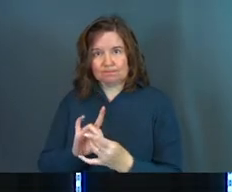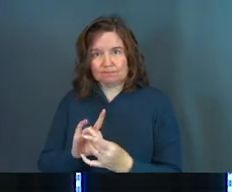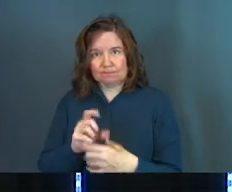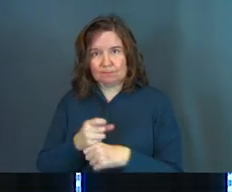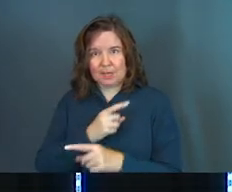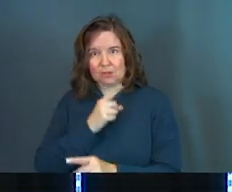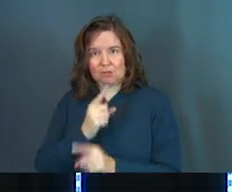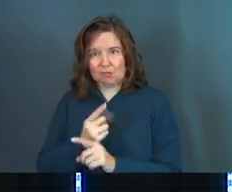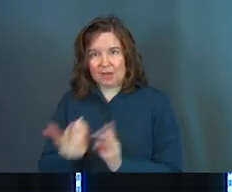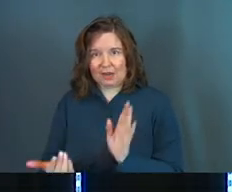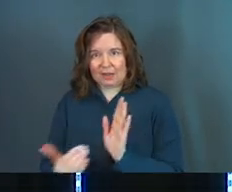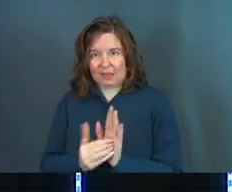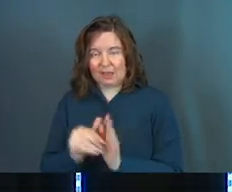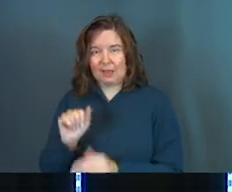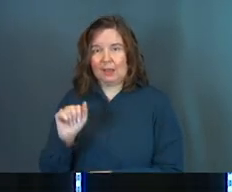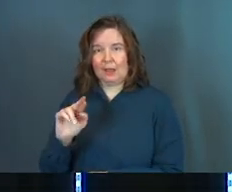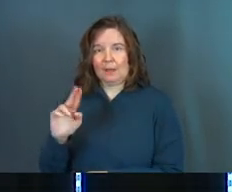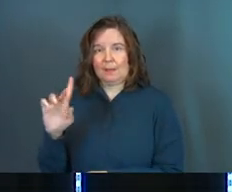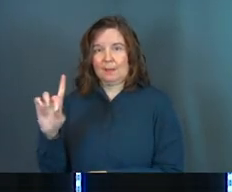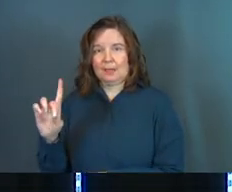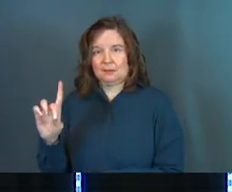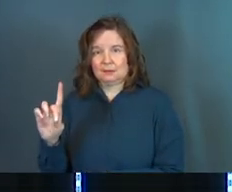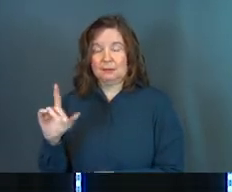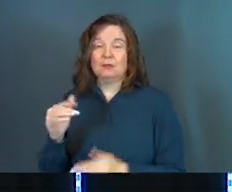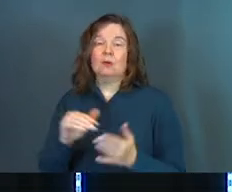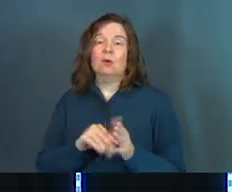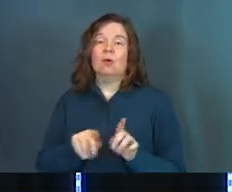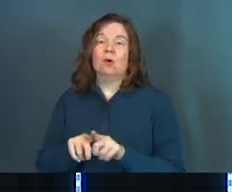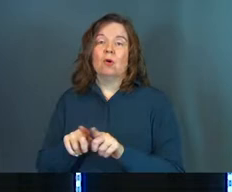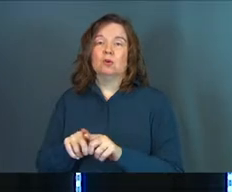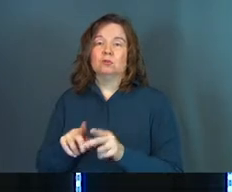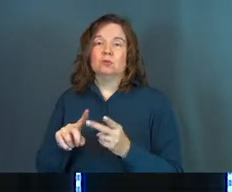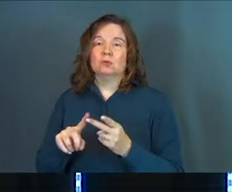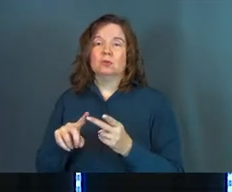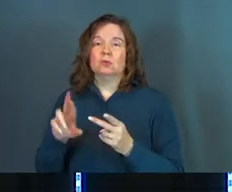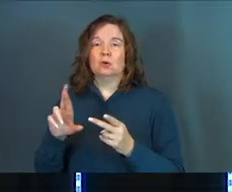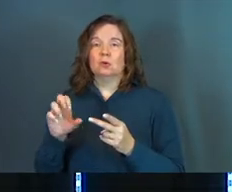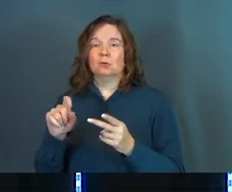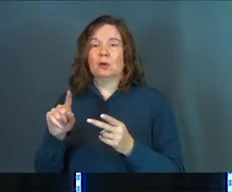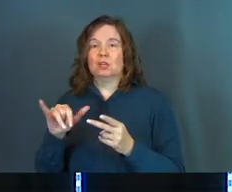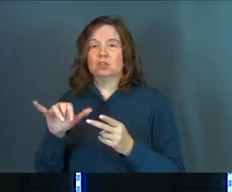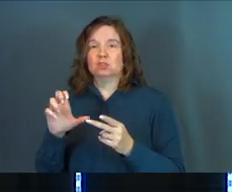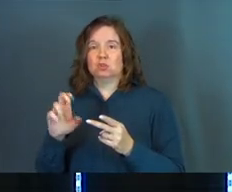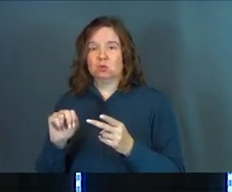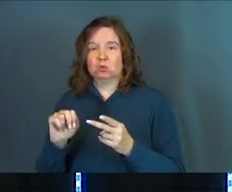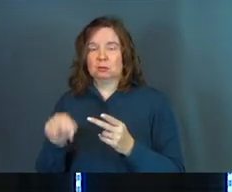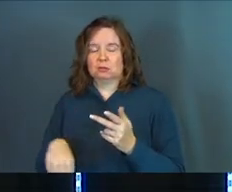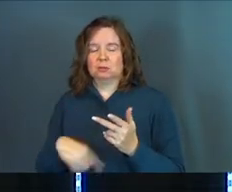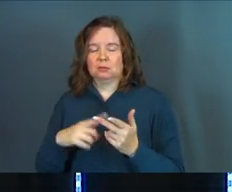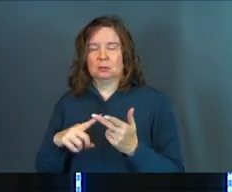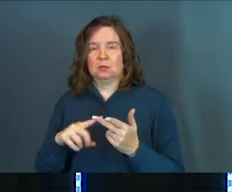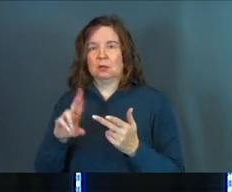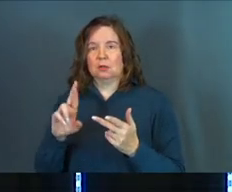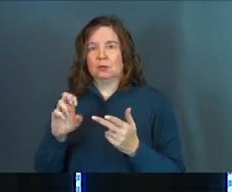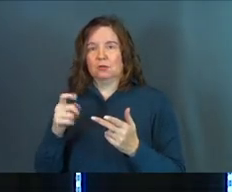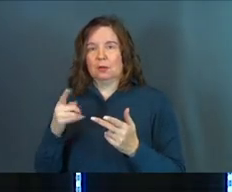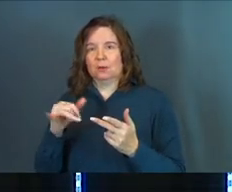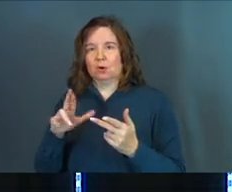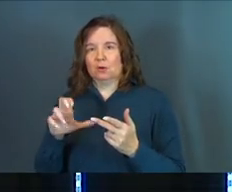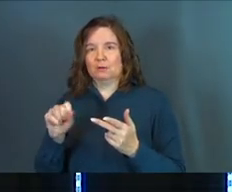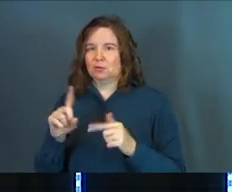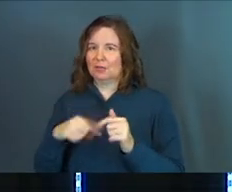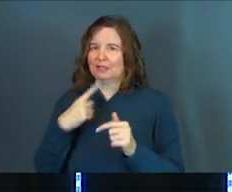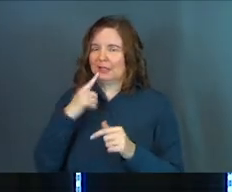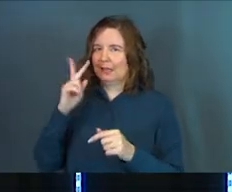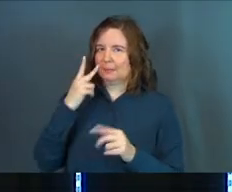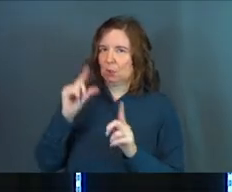right. Amends. This is also restitution. This is also reparations. You're like, Pastor, you can't say reparations because